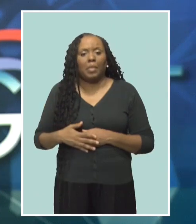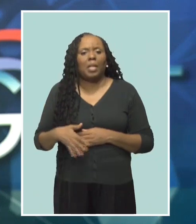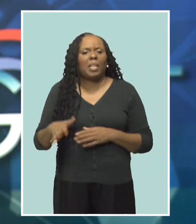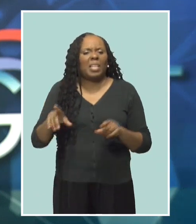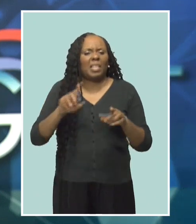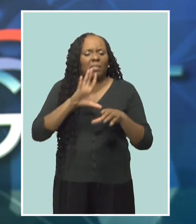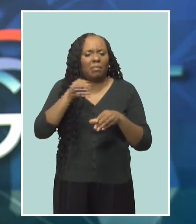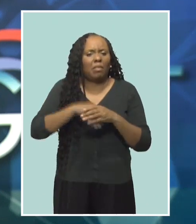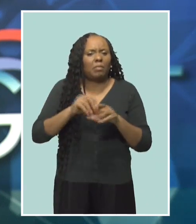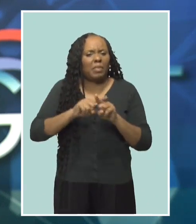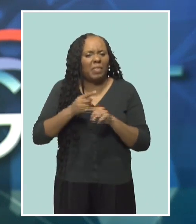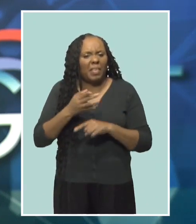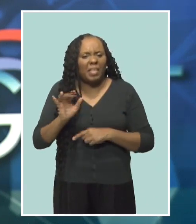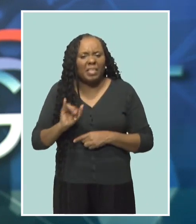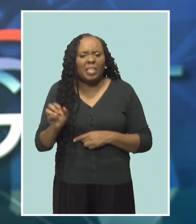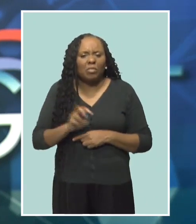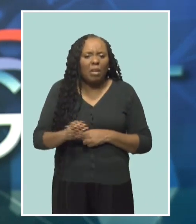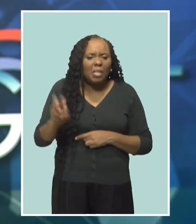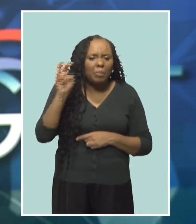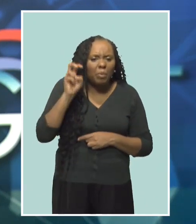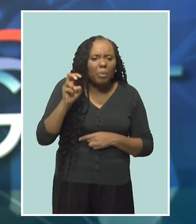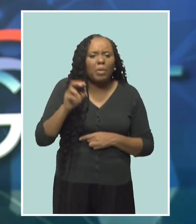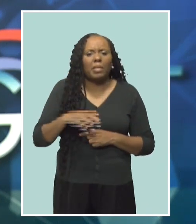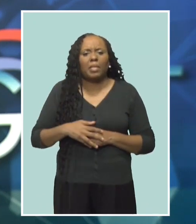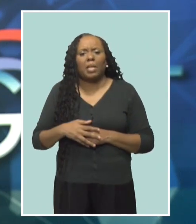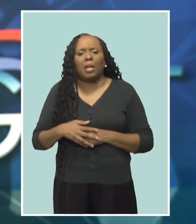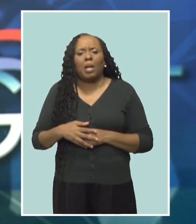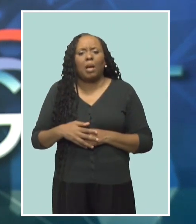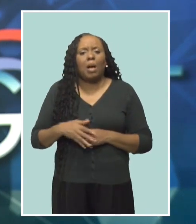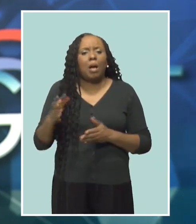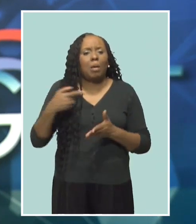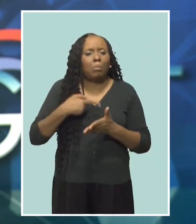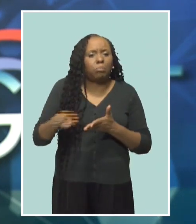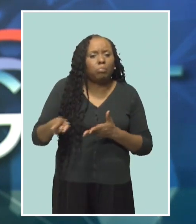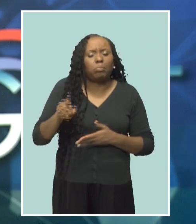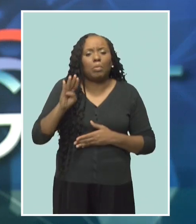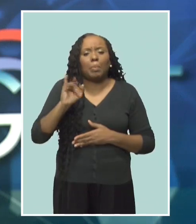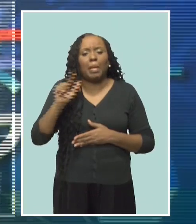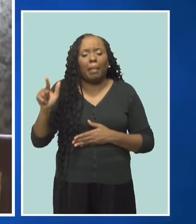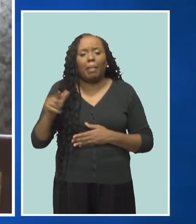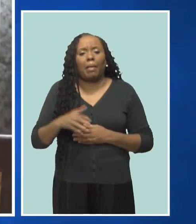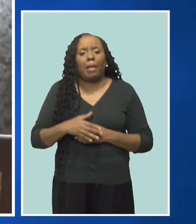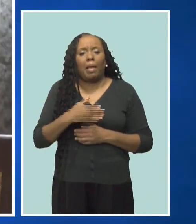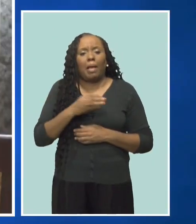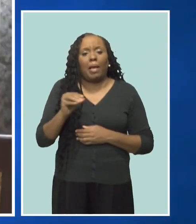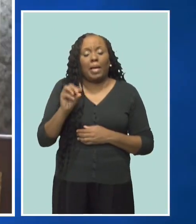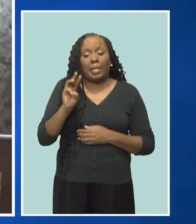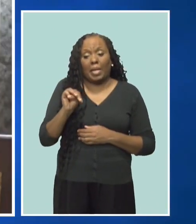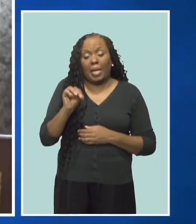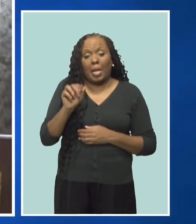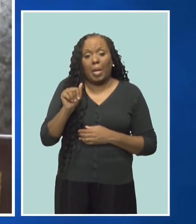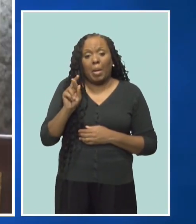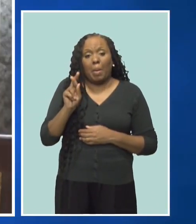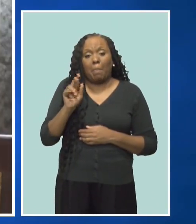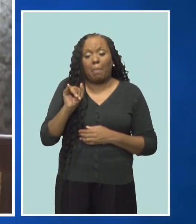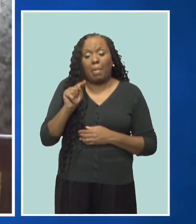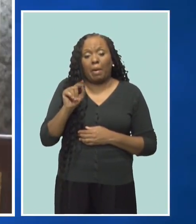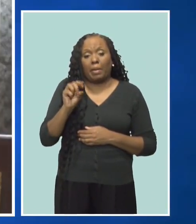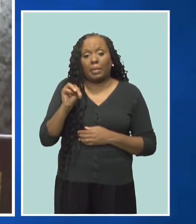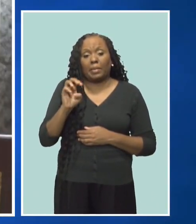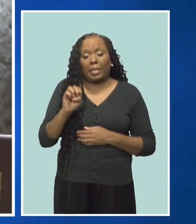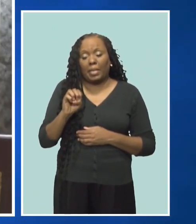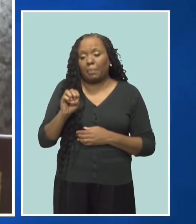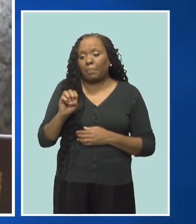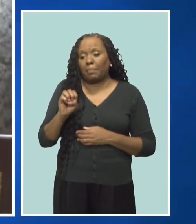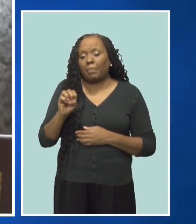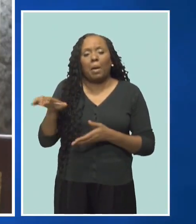liner conferences, multimodal transport, and maritime marriage. The Maritime Marriage Bill, for example,